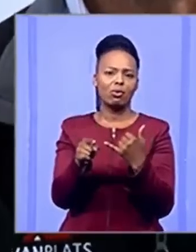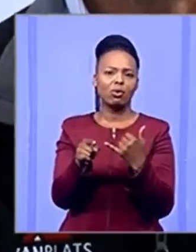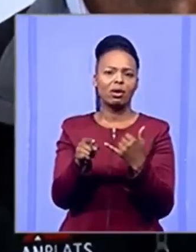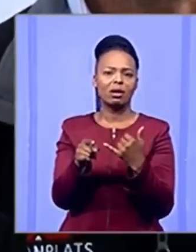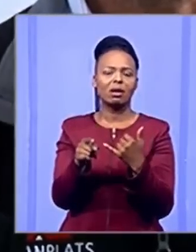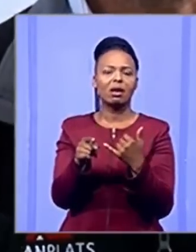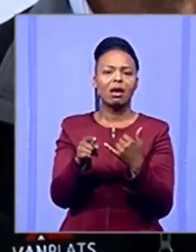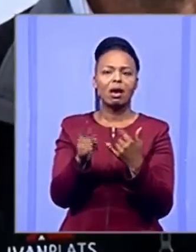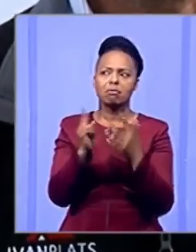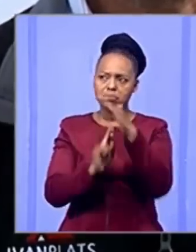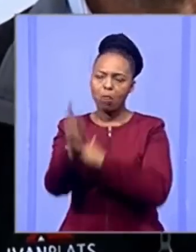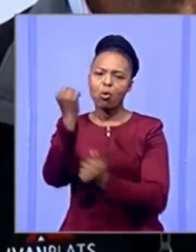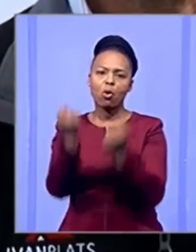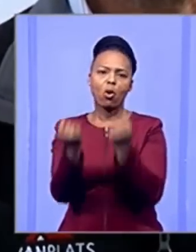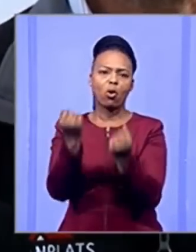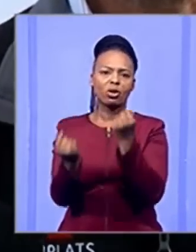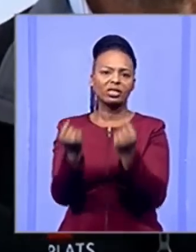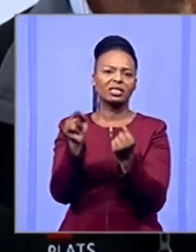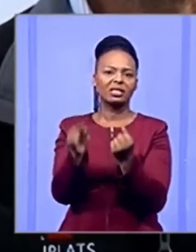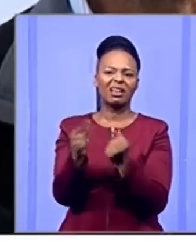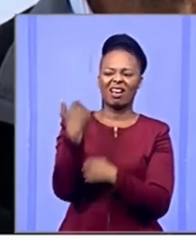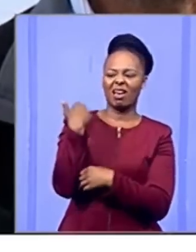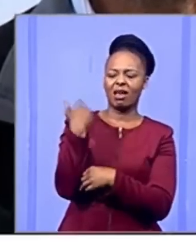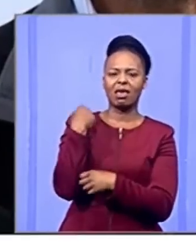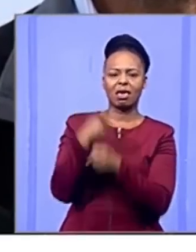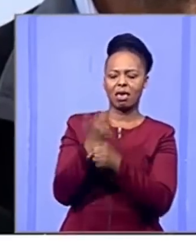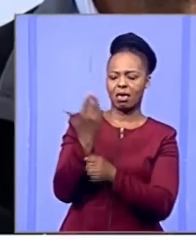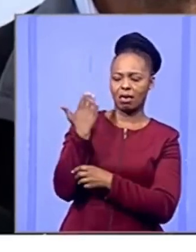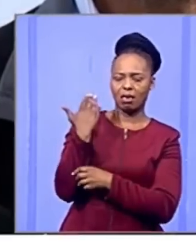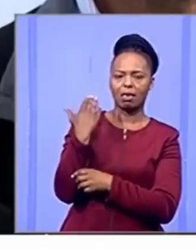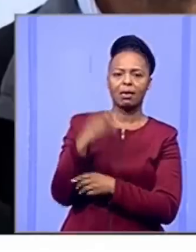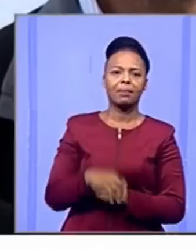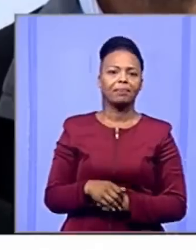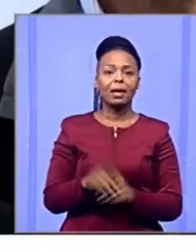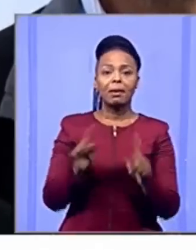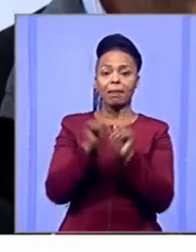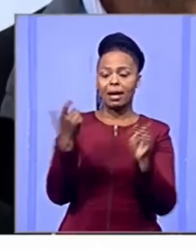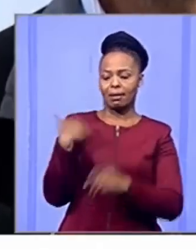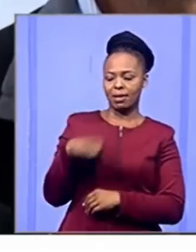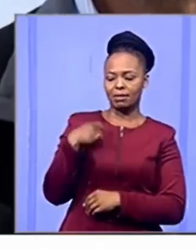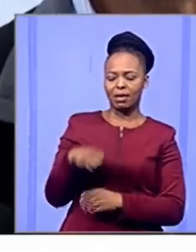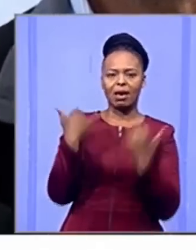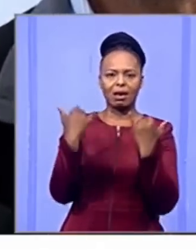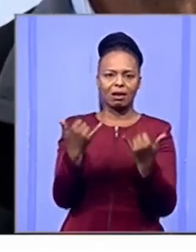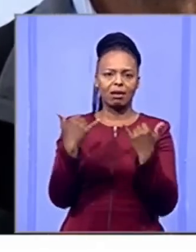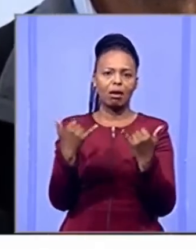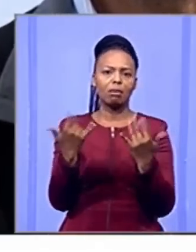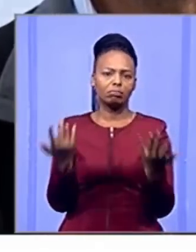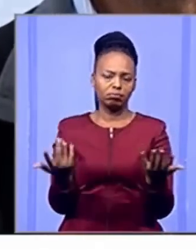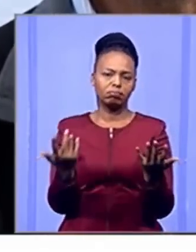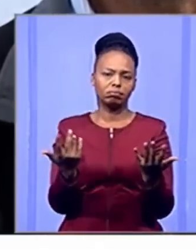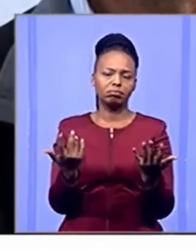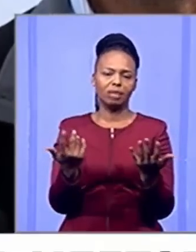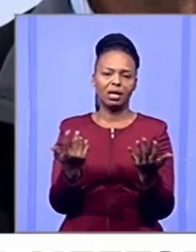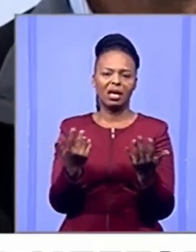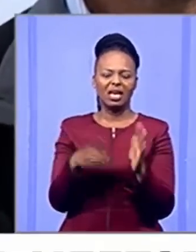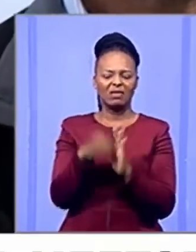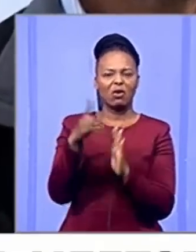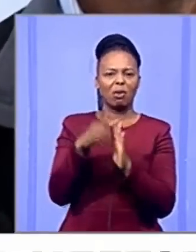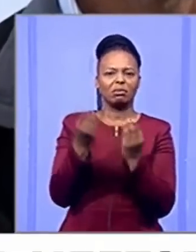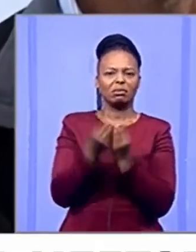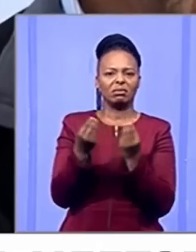khorong ya tsheko ngwao ngo fitileng. But re wantše gore jwale ka masepala re developile ntwe ka sekgowa ba